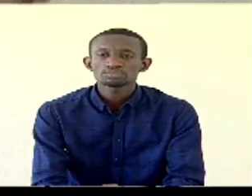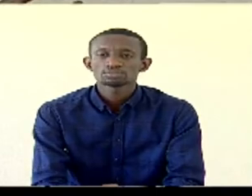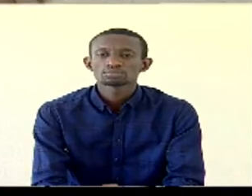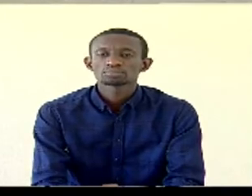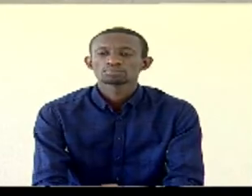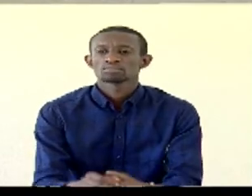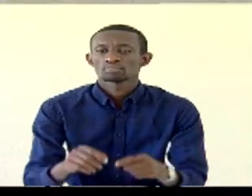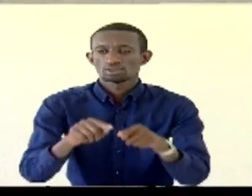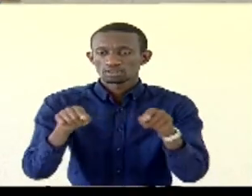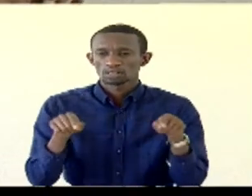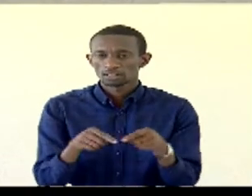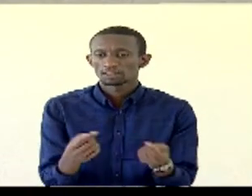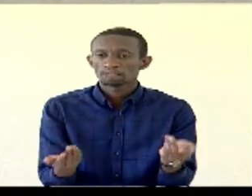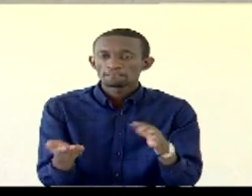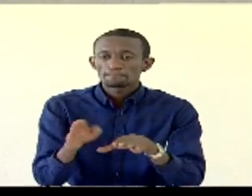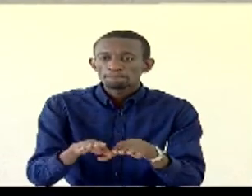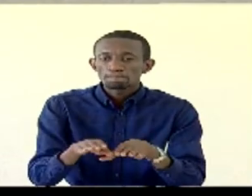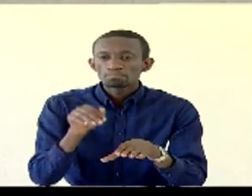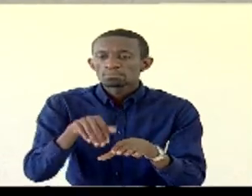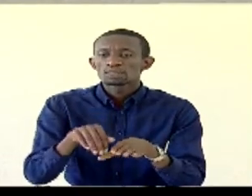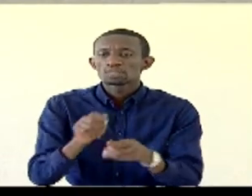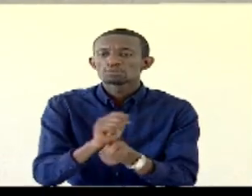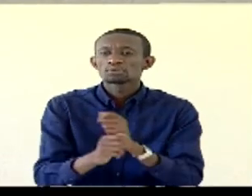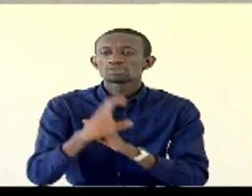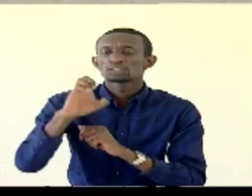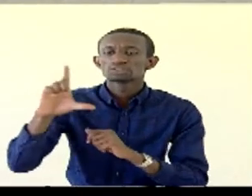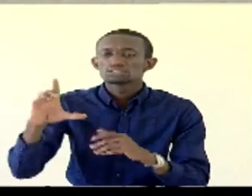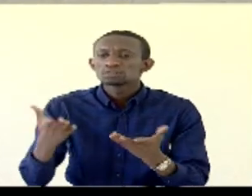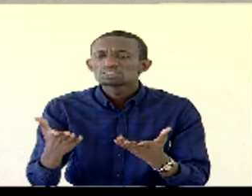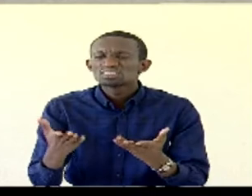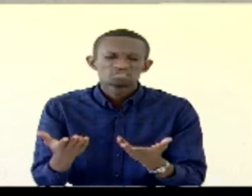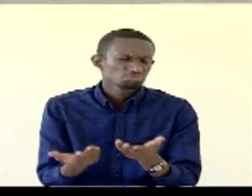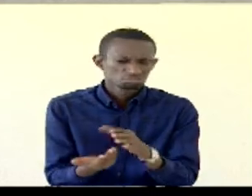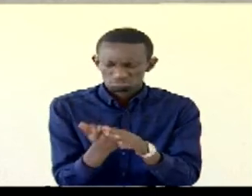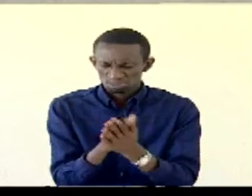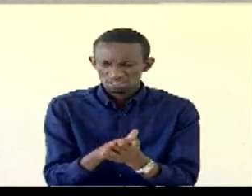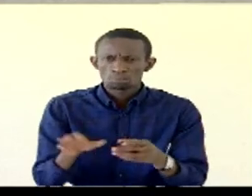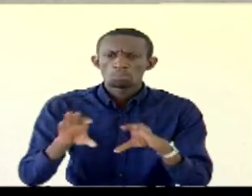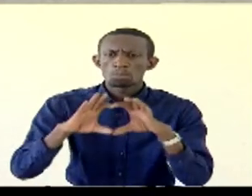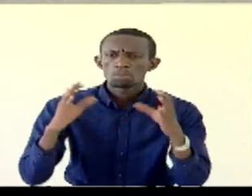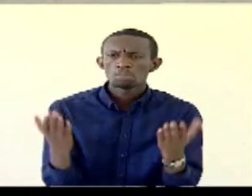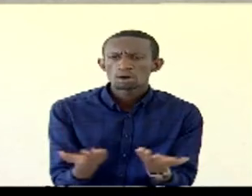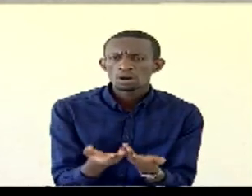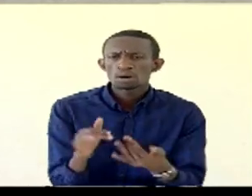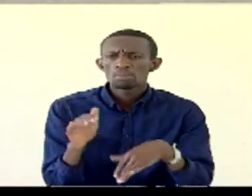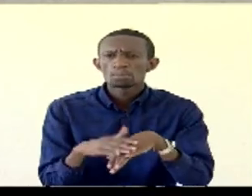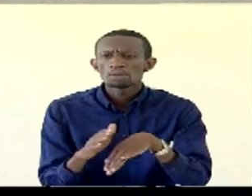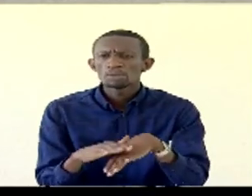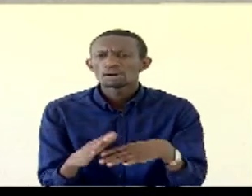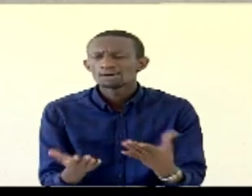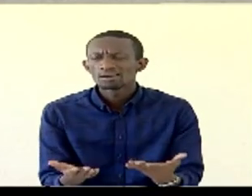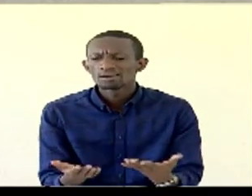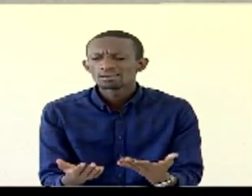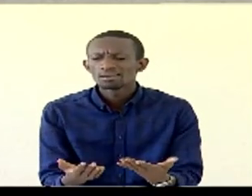Hard box, rigid cell wall, balloon, cell membrane, softer, bendable, and stuff like